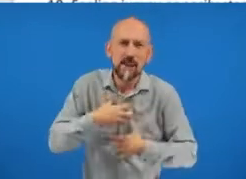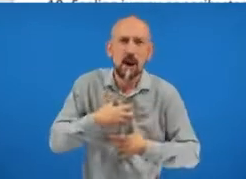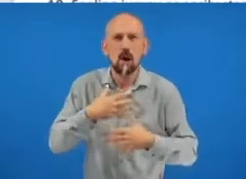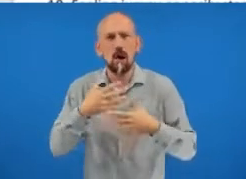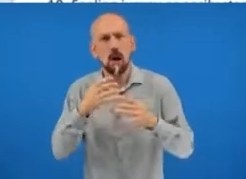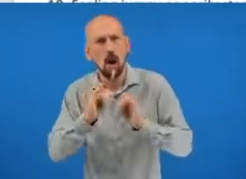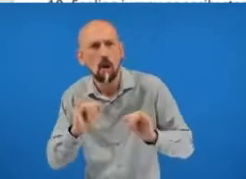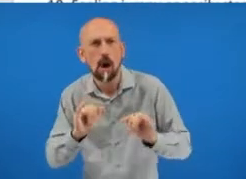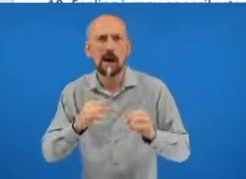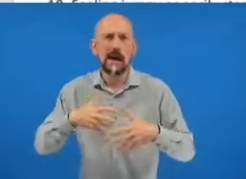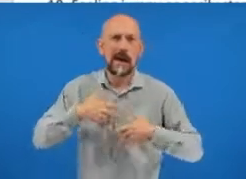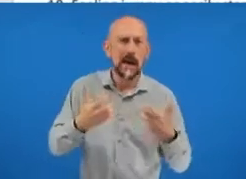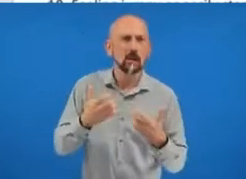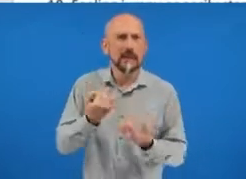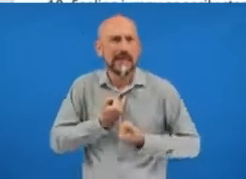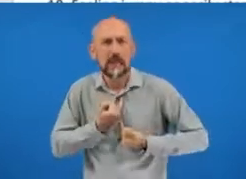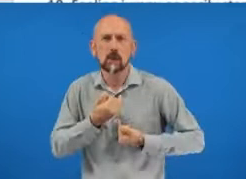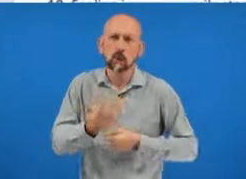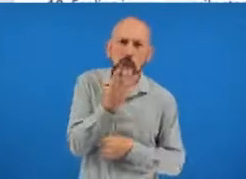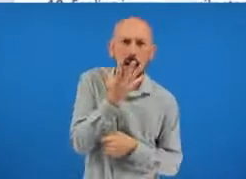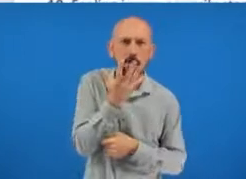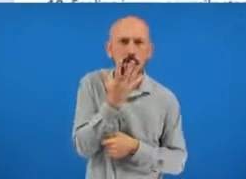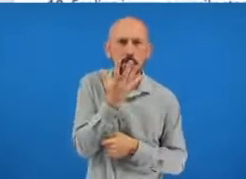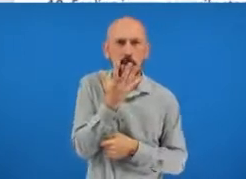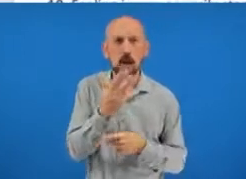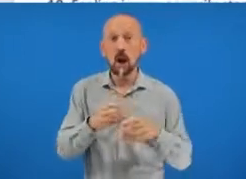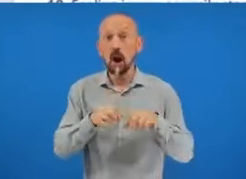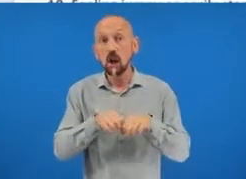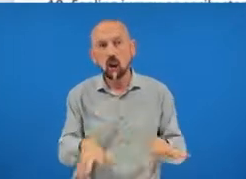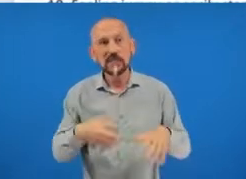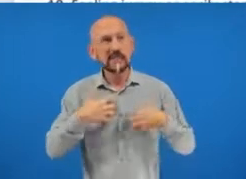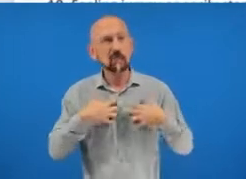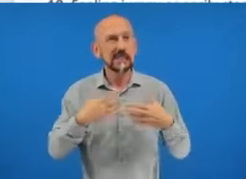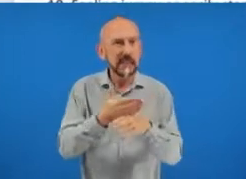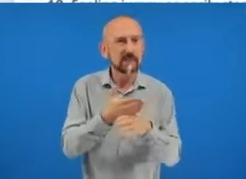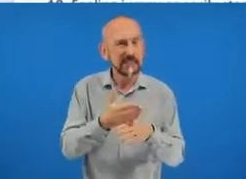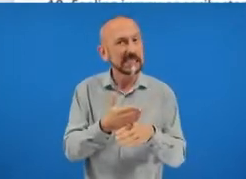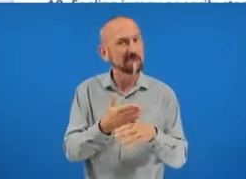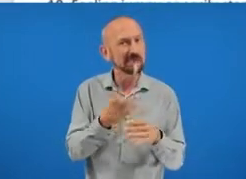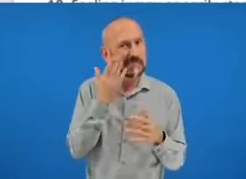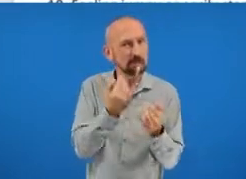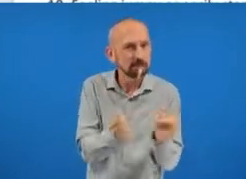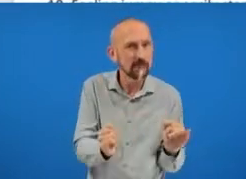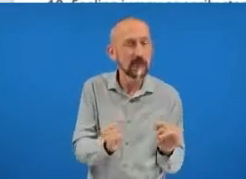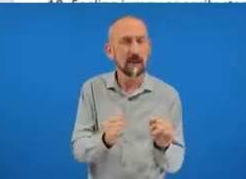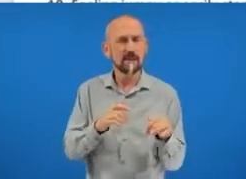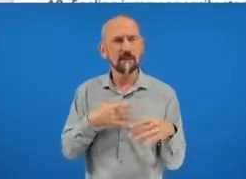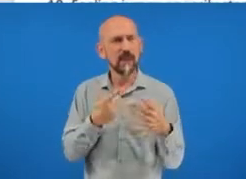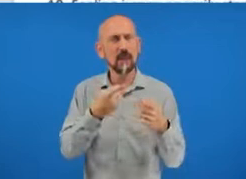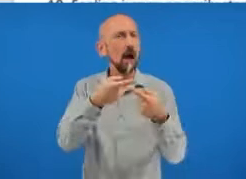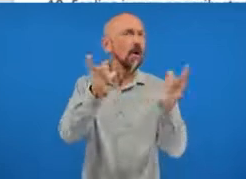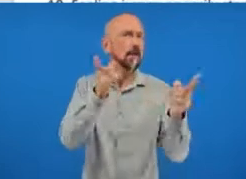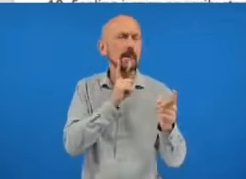of interest in activities, which seems to be quite high for you at the moment, and feeling distant or cut off from other people, and